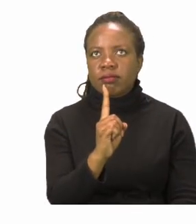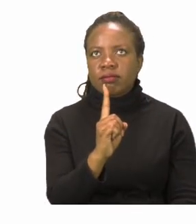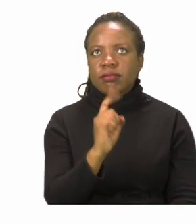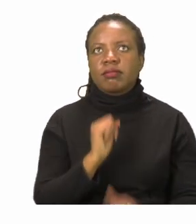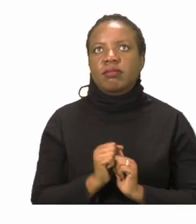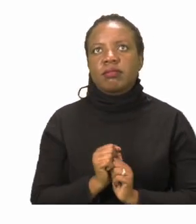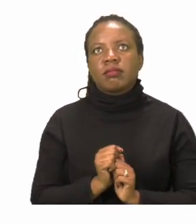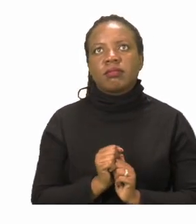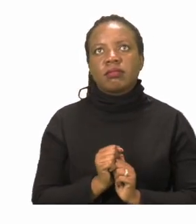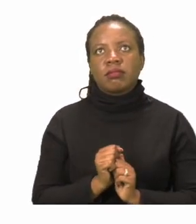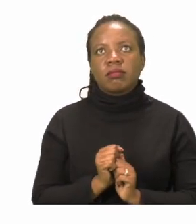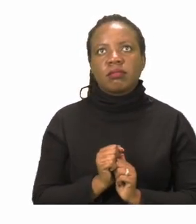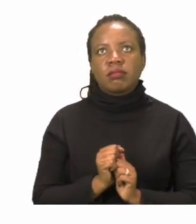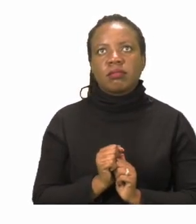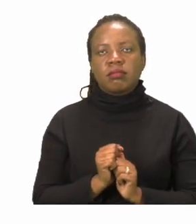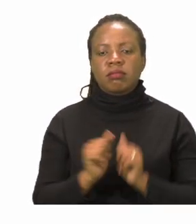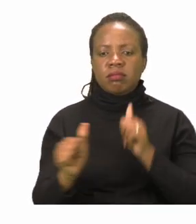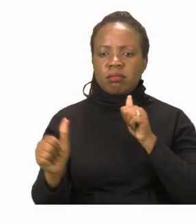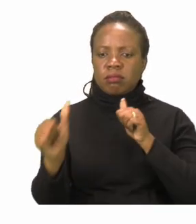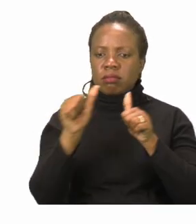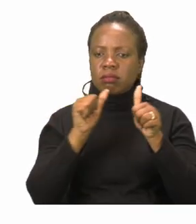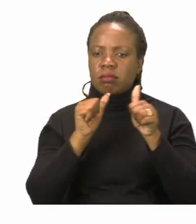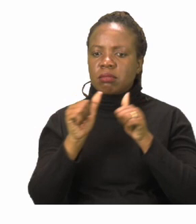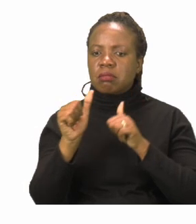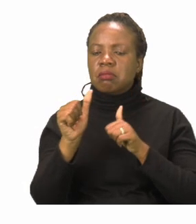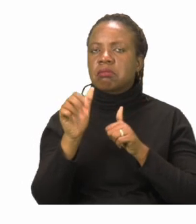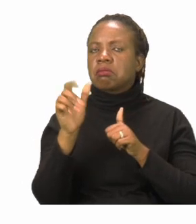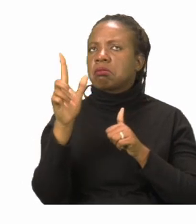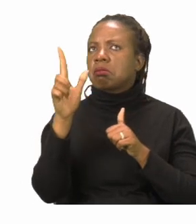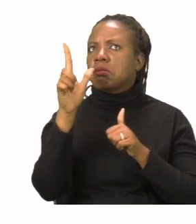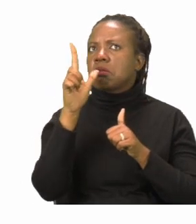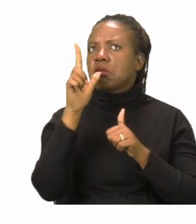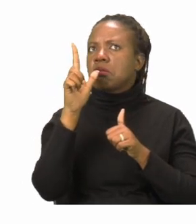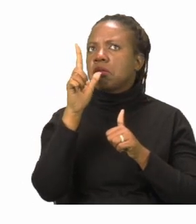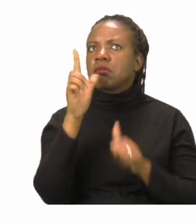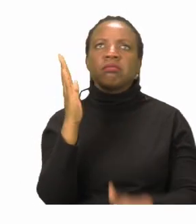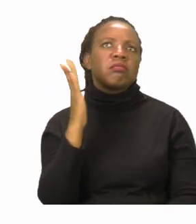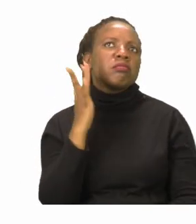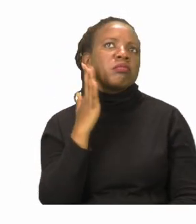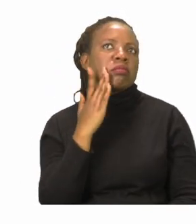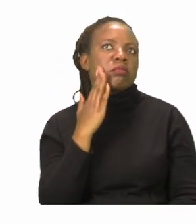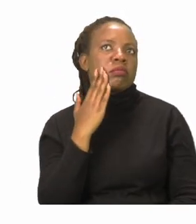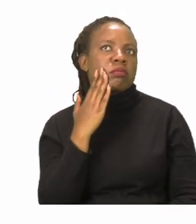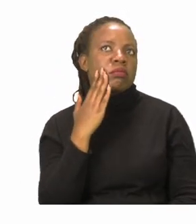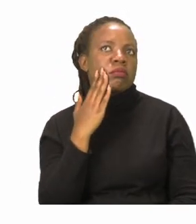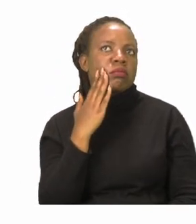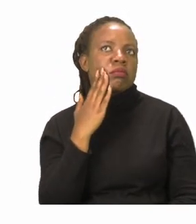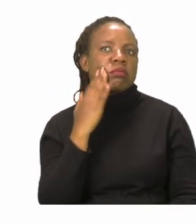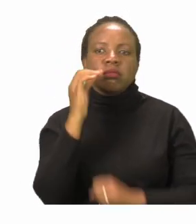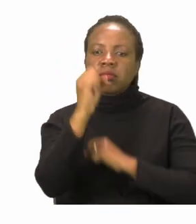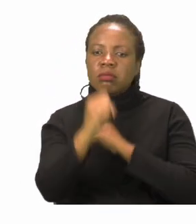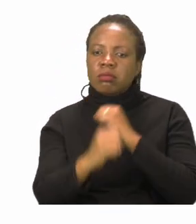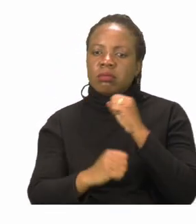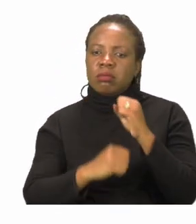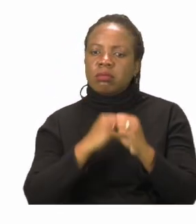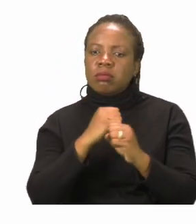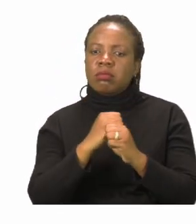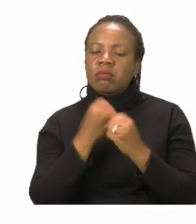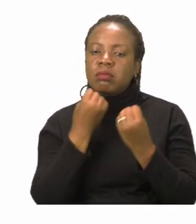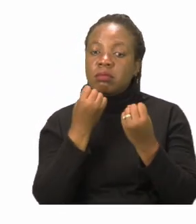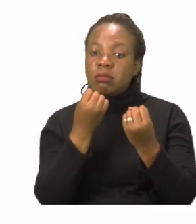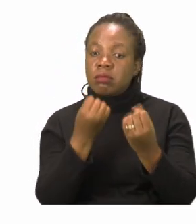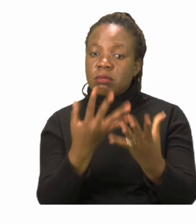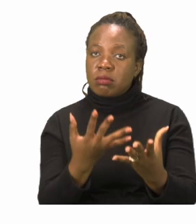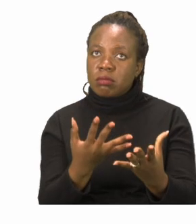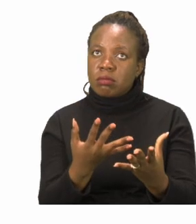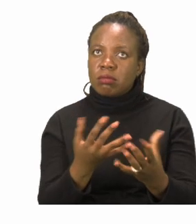When do we eat lunch? How old are you? So,